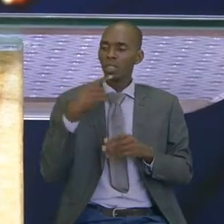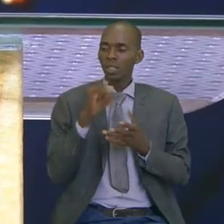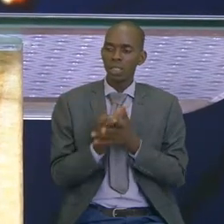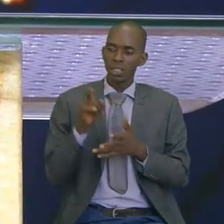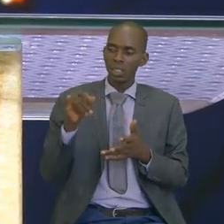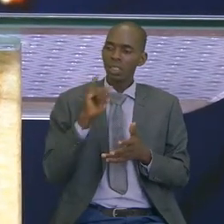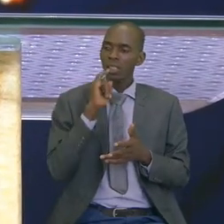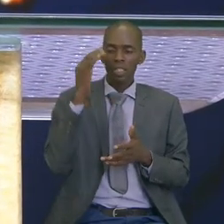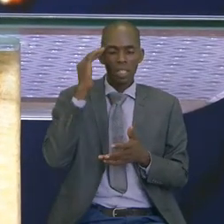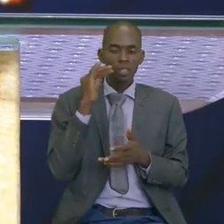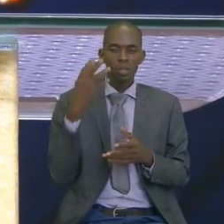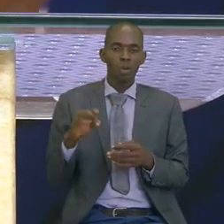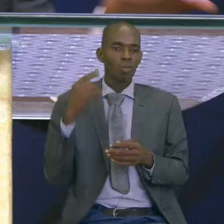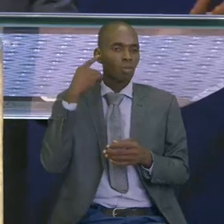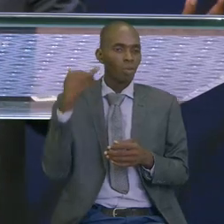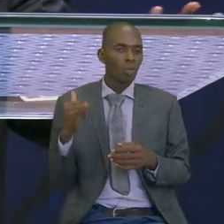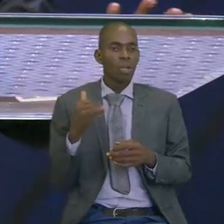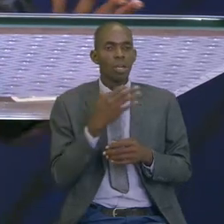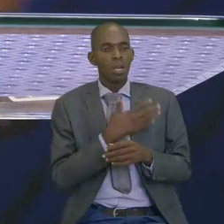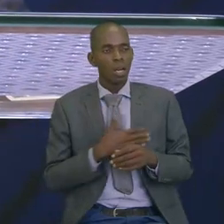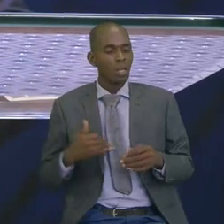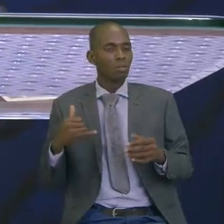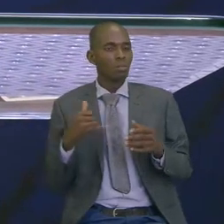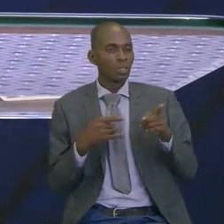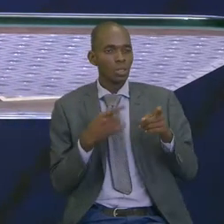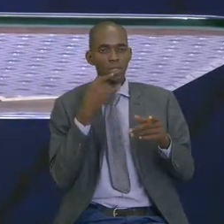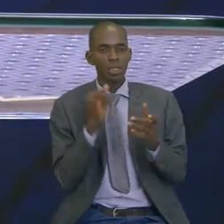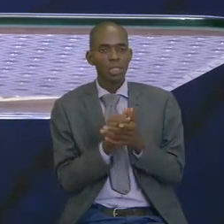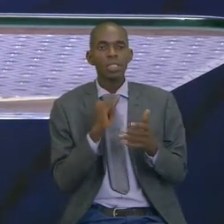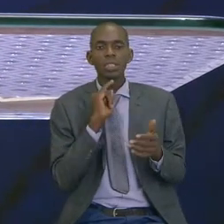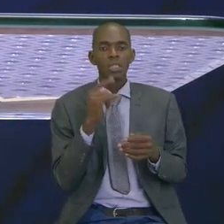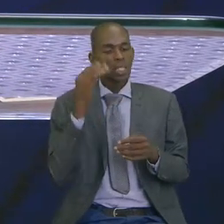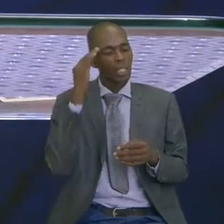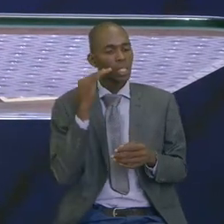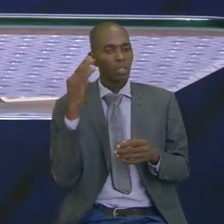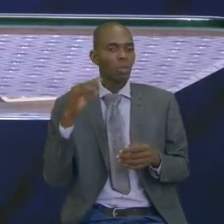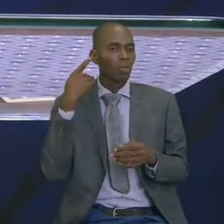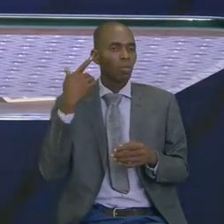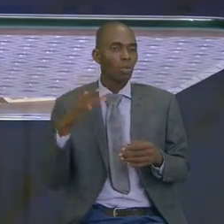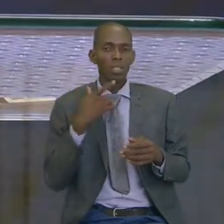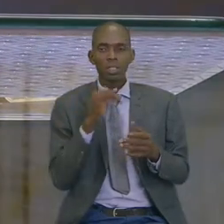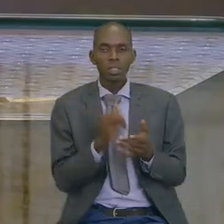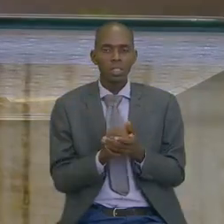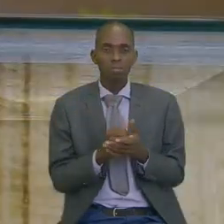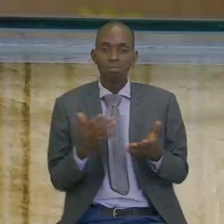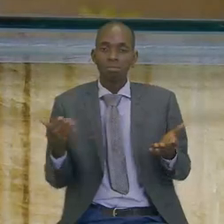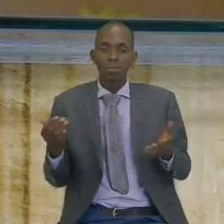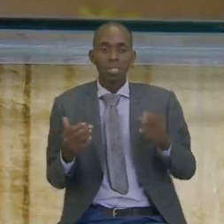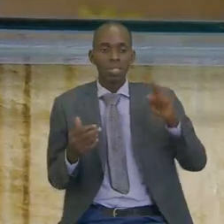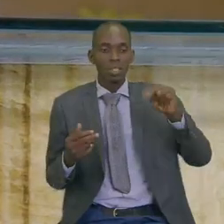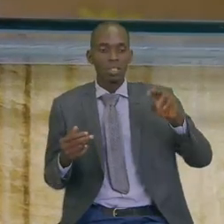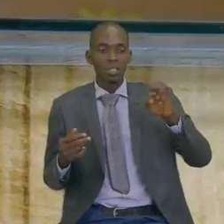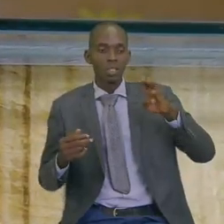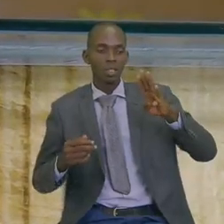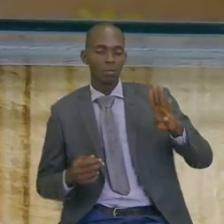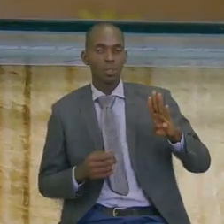Daniel says is the head of gold. And then Ezekiel now comes, he says this, Nebuchadnezzar is the king,